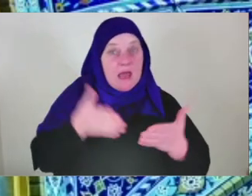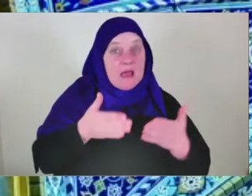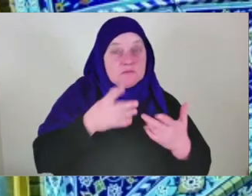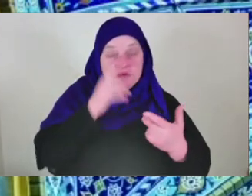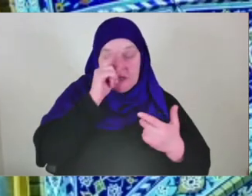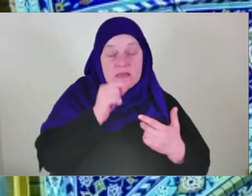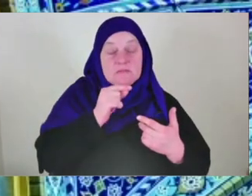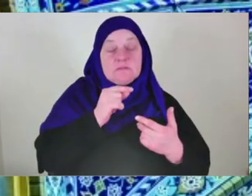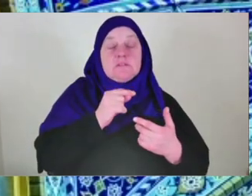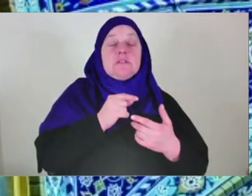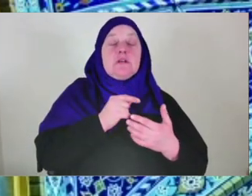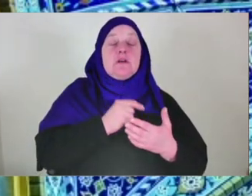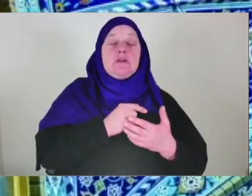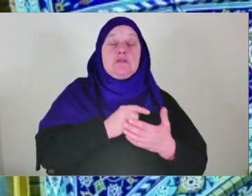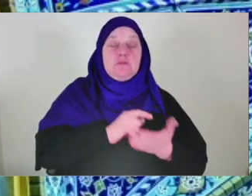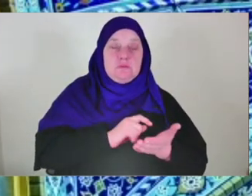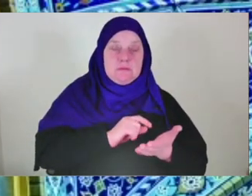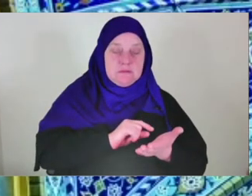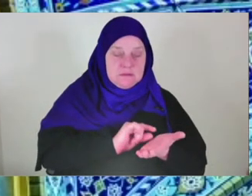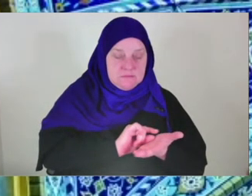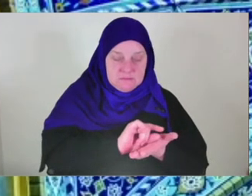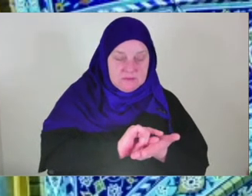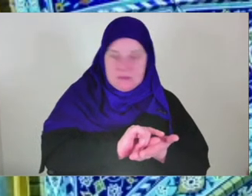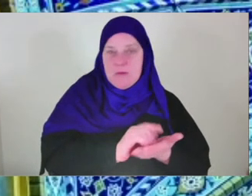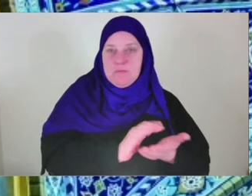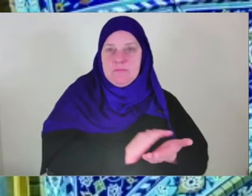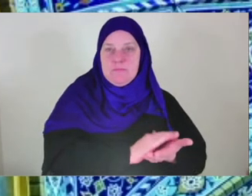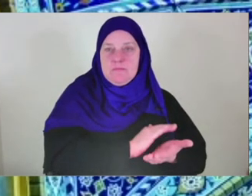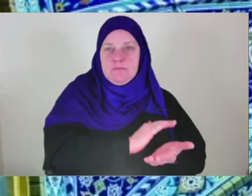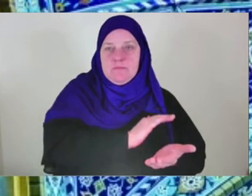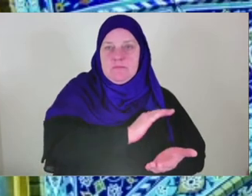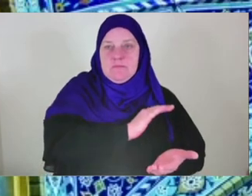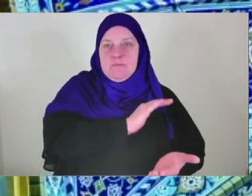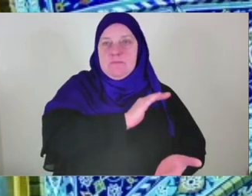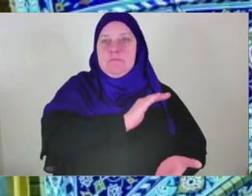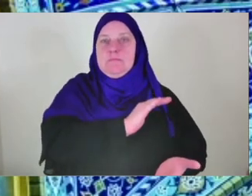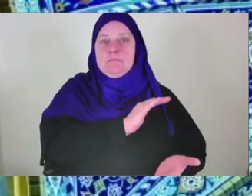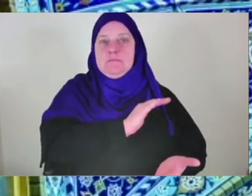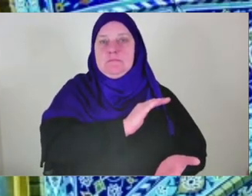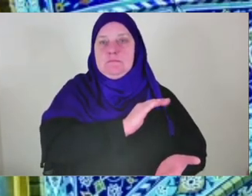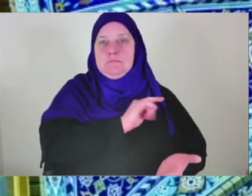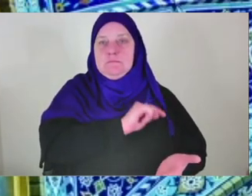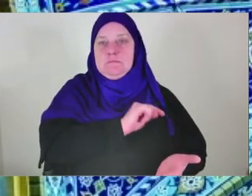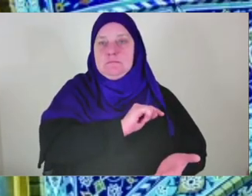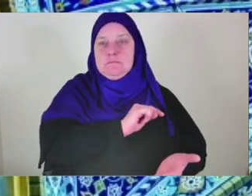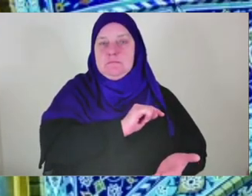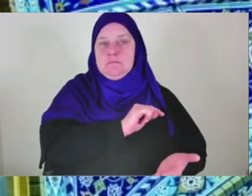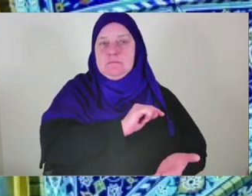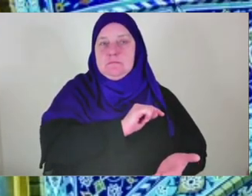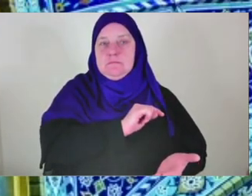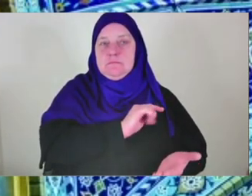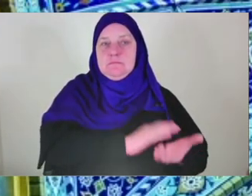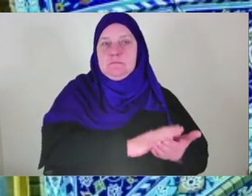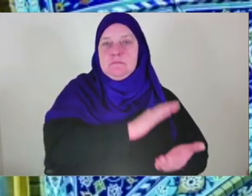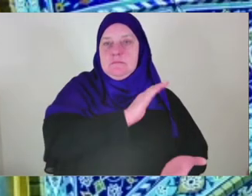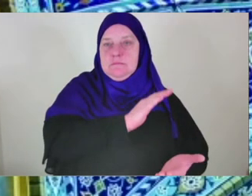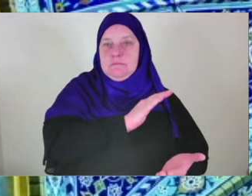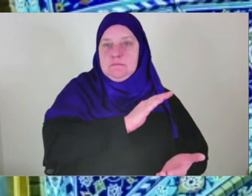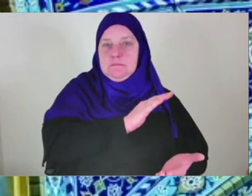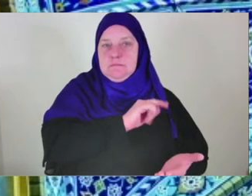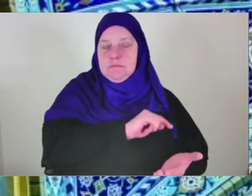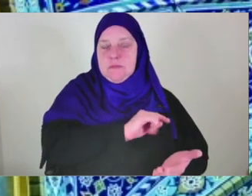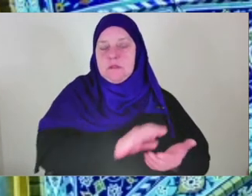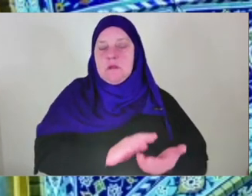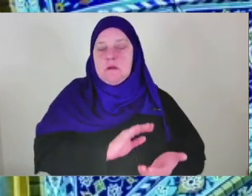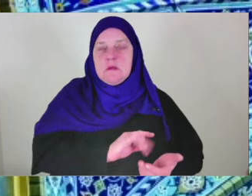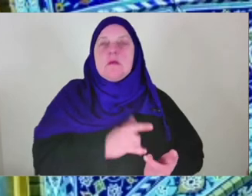Khums, remember, still you keep 1/4 of it with you. 80% of that fund still remains with you. You pay 20% of